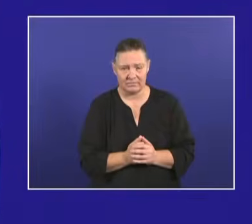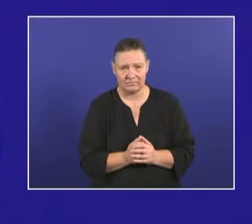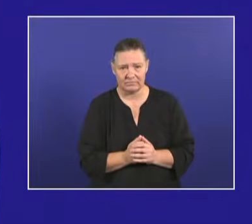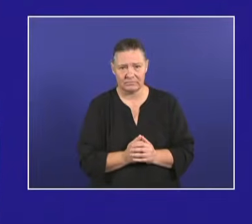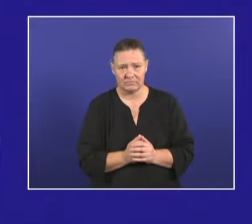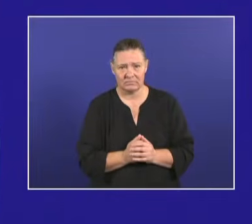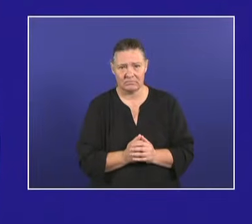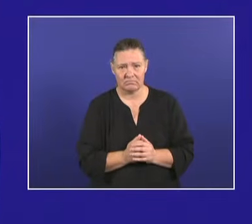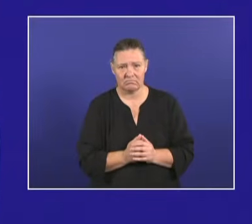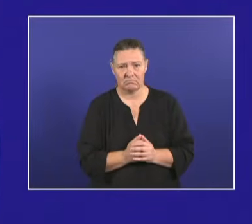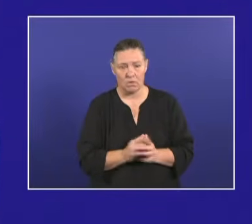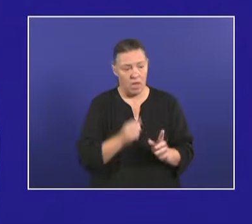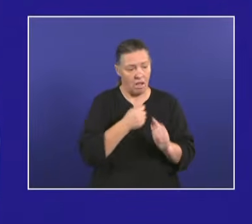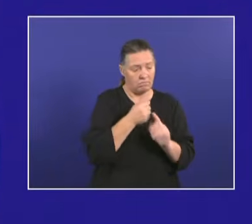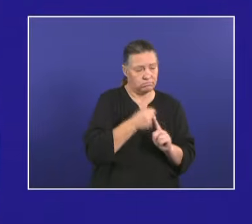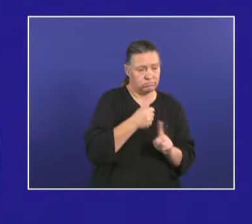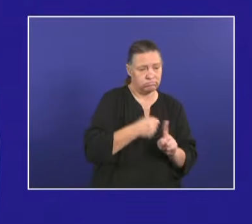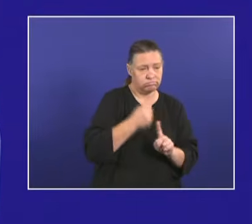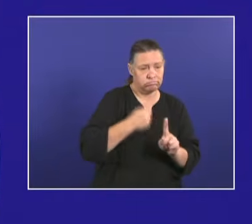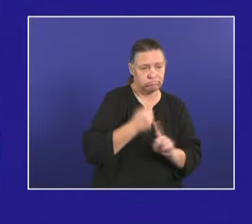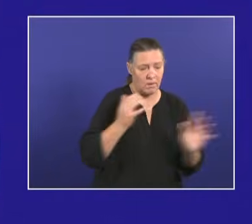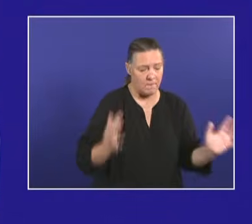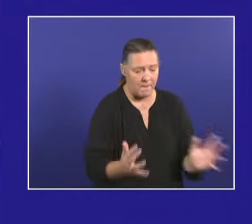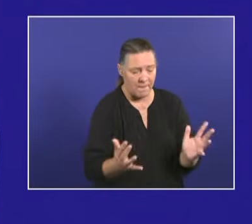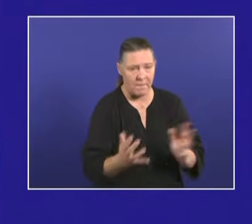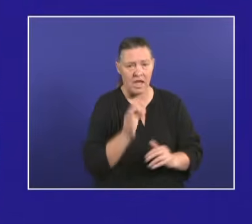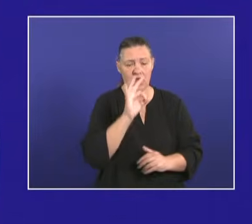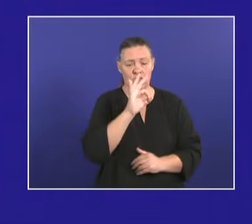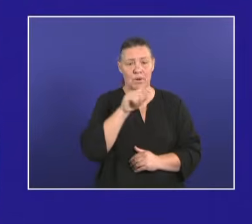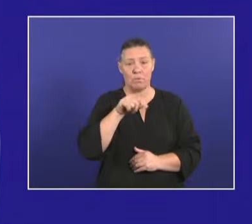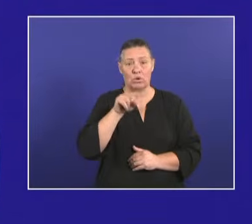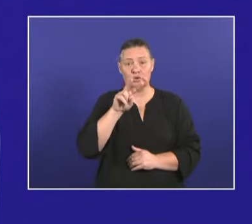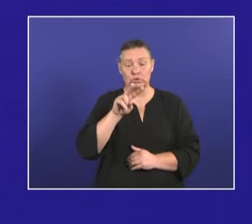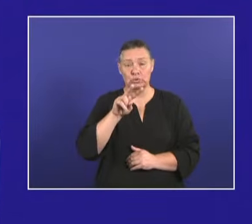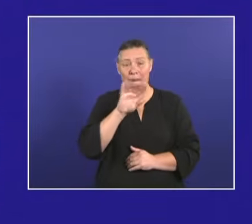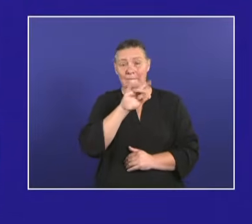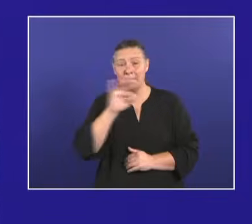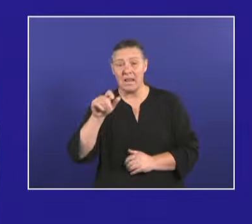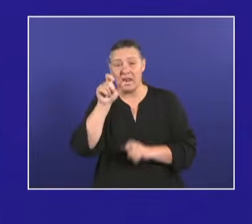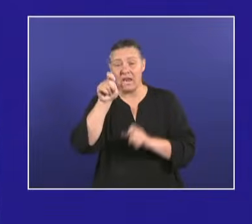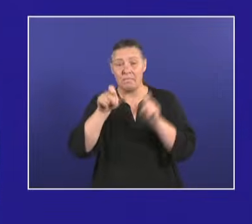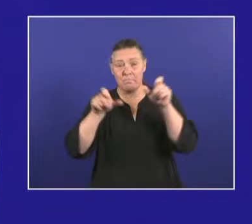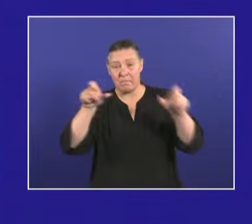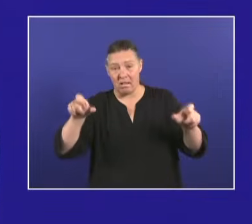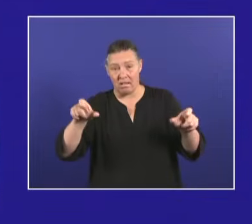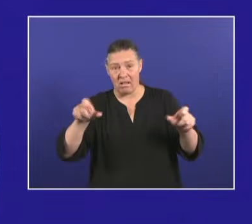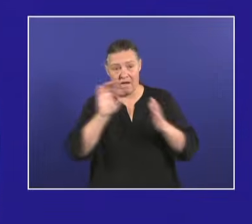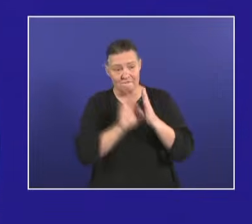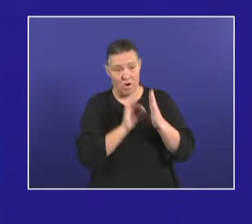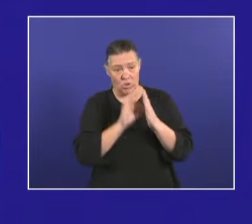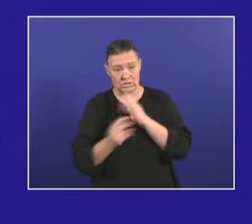We've already canvassed 2.3 million voters.